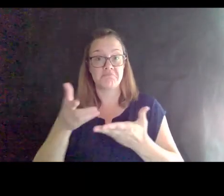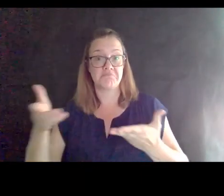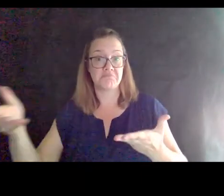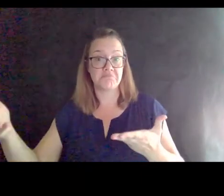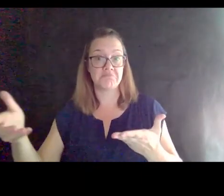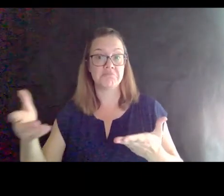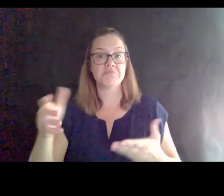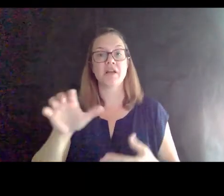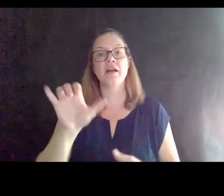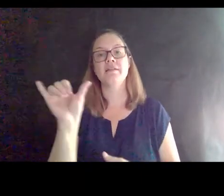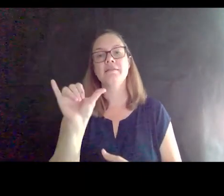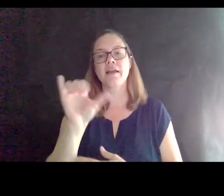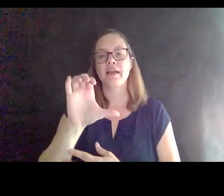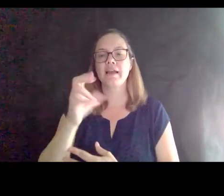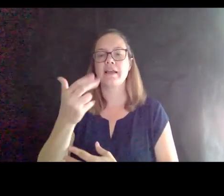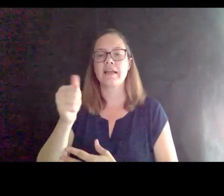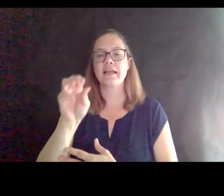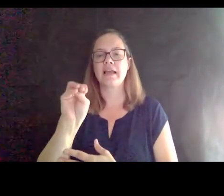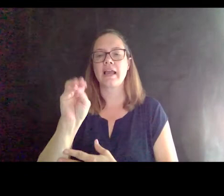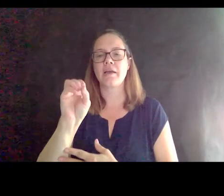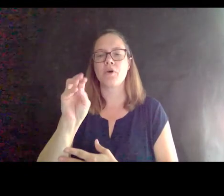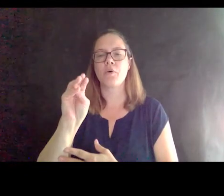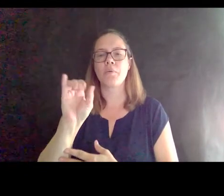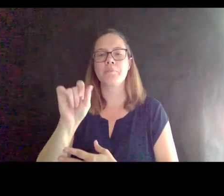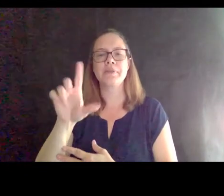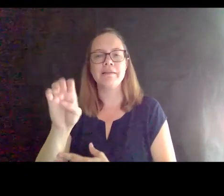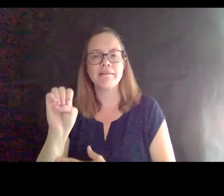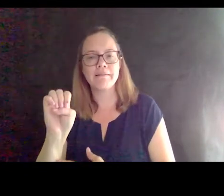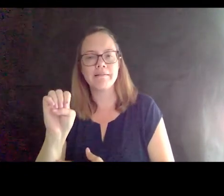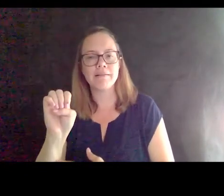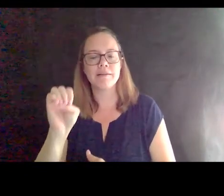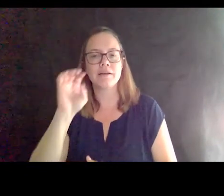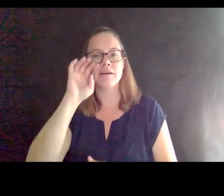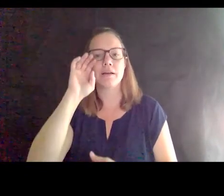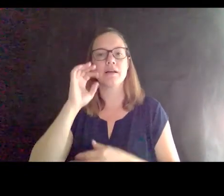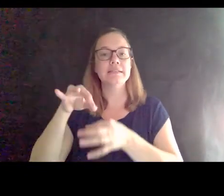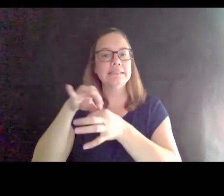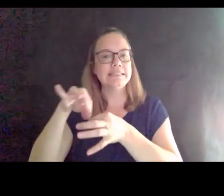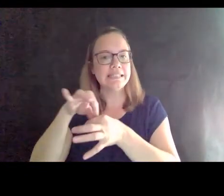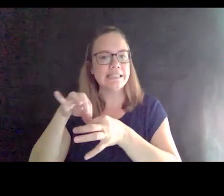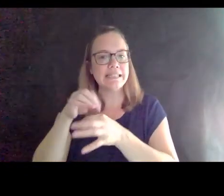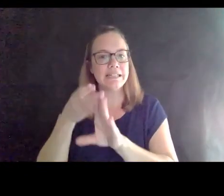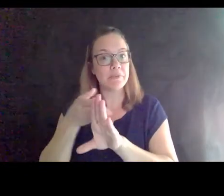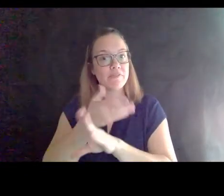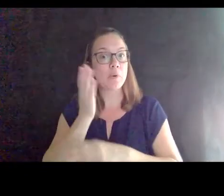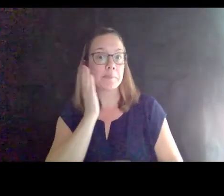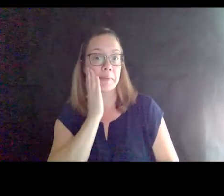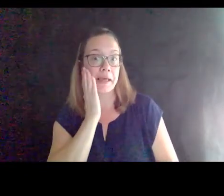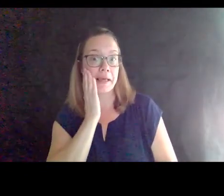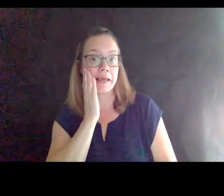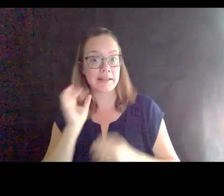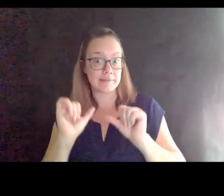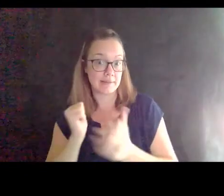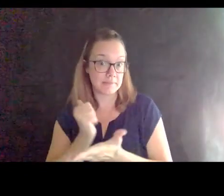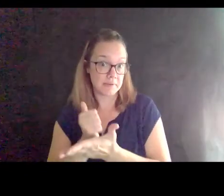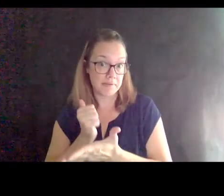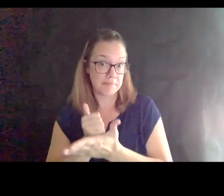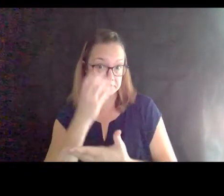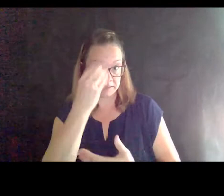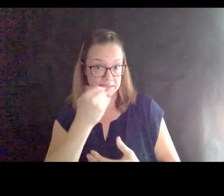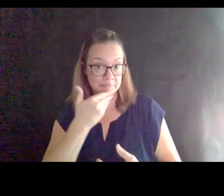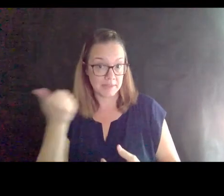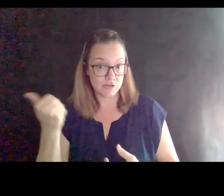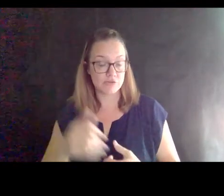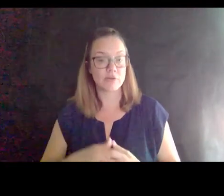tea. That's something really common that people always suggest is having just a cup of chamomile tea before bedtime,